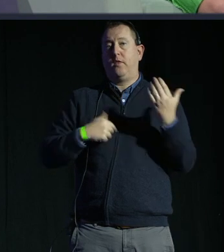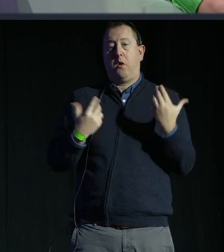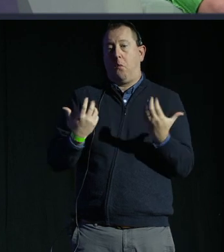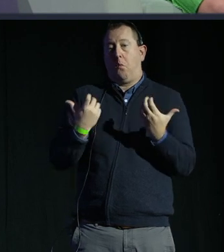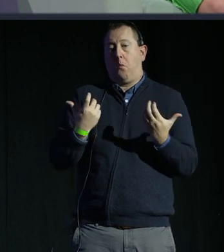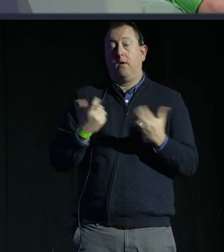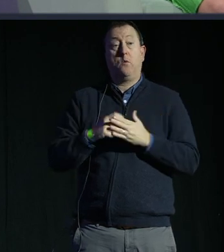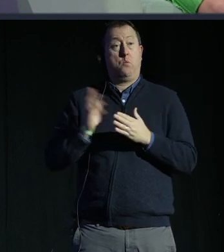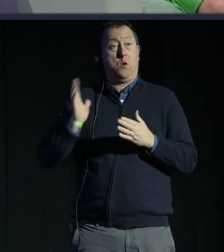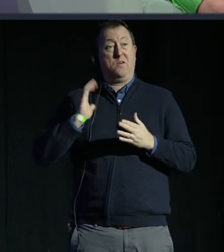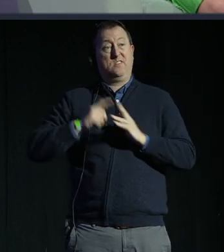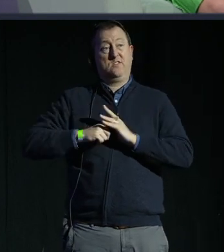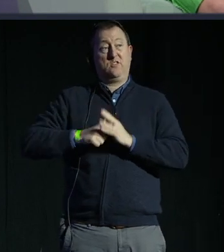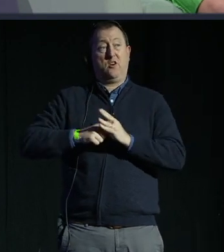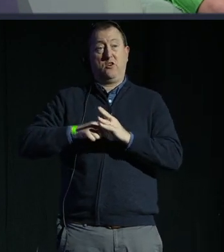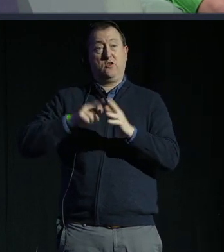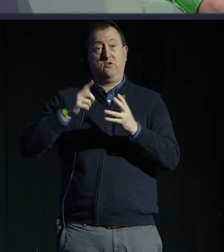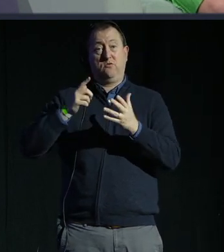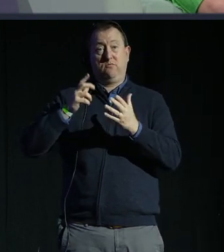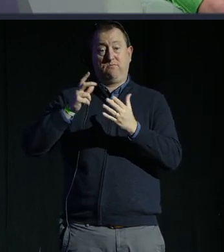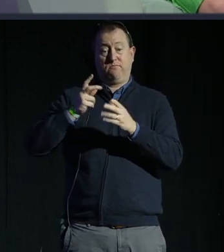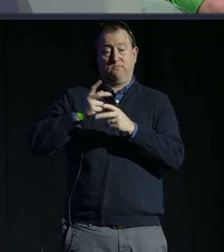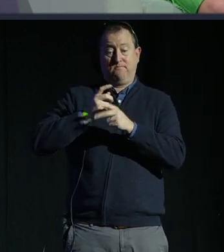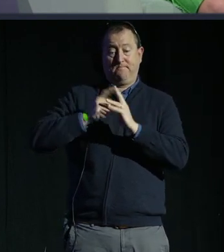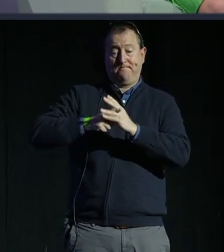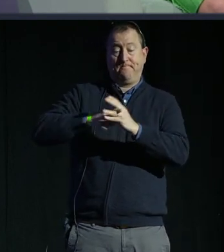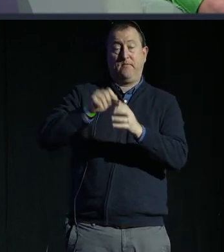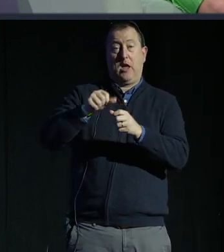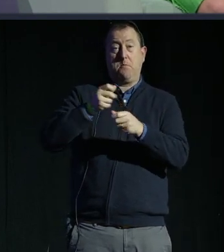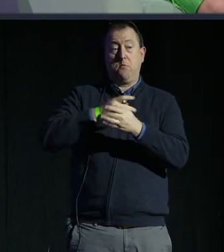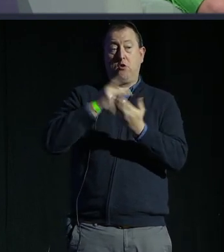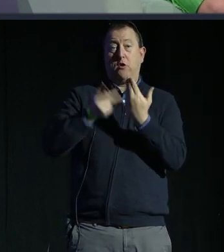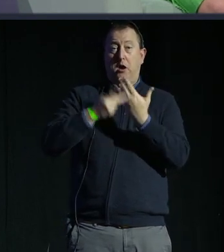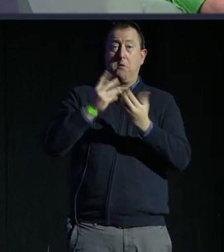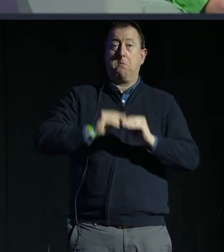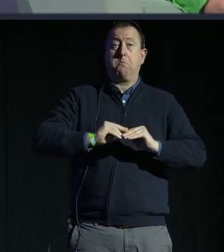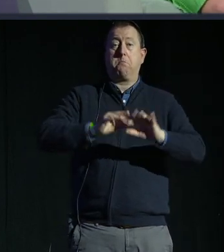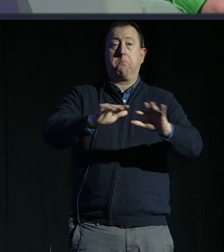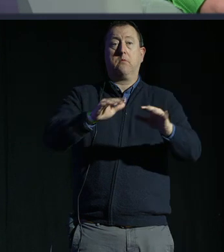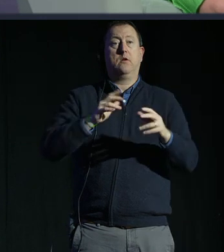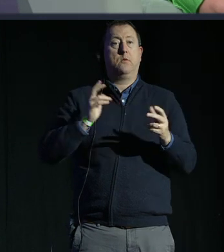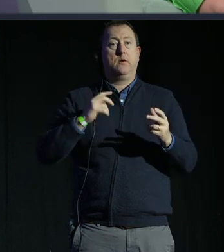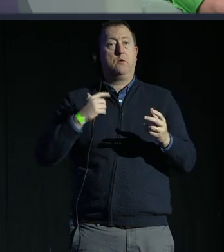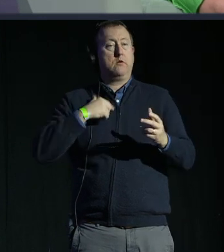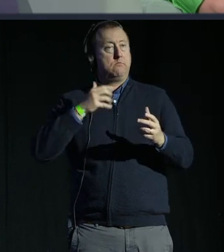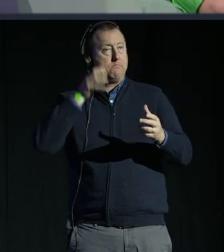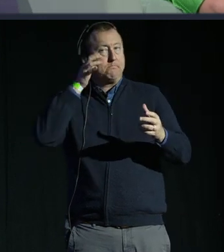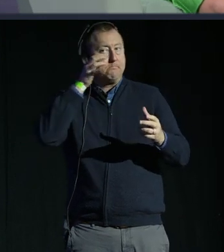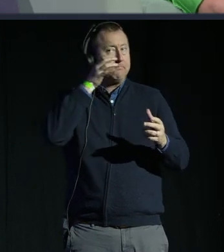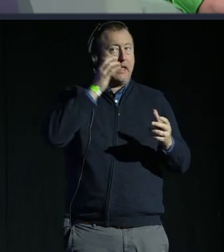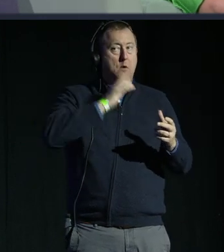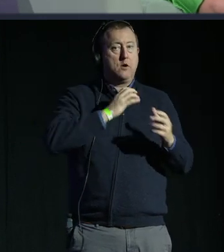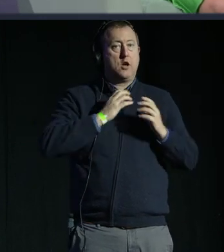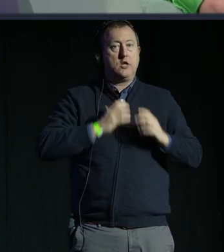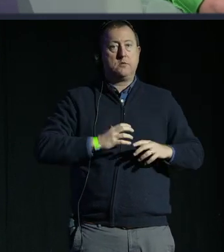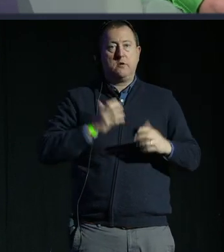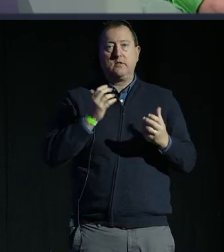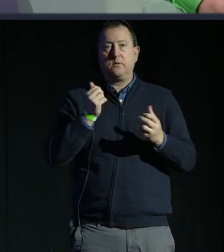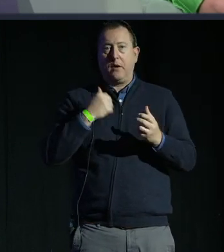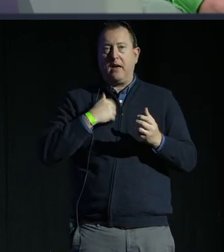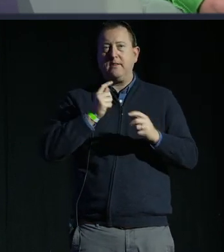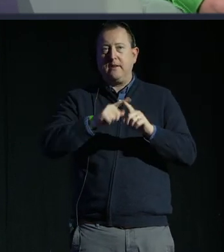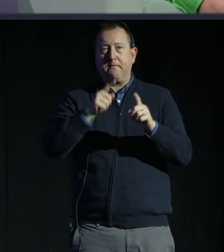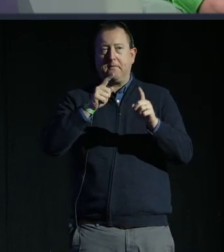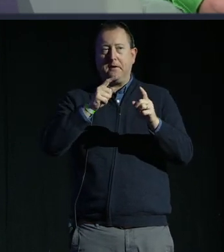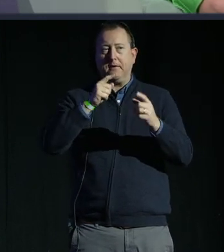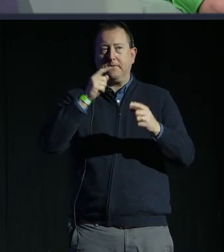we started to roll that program out and actually talk to people about how it was going, the voice of the customer kind of went in a couple different ways, right? We love the